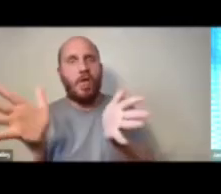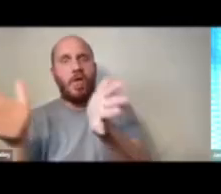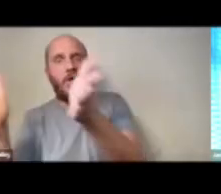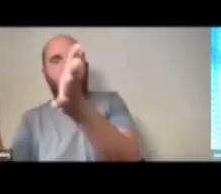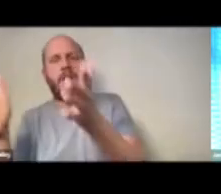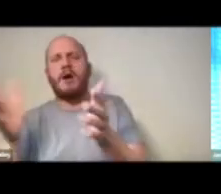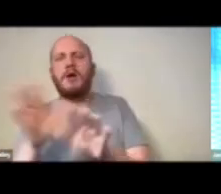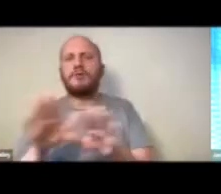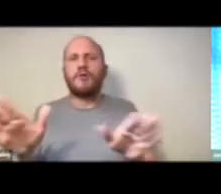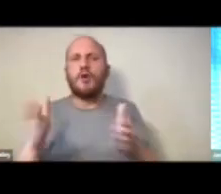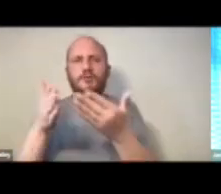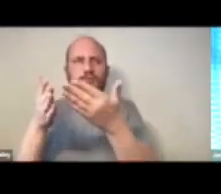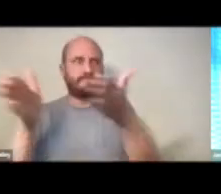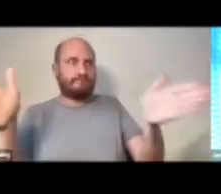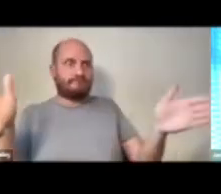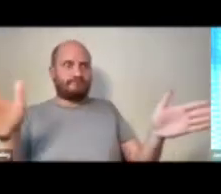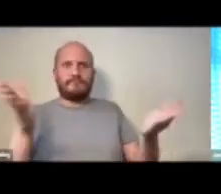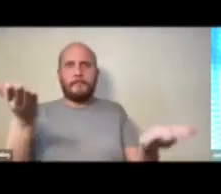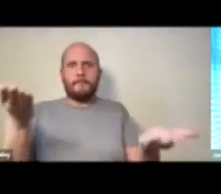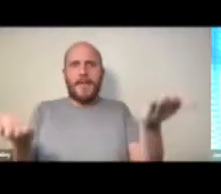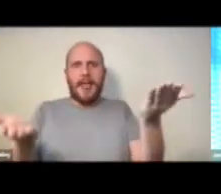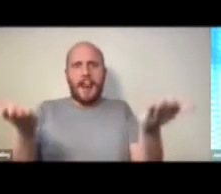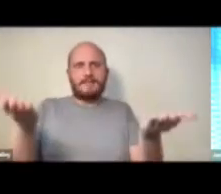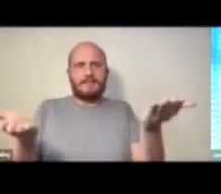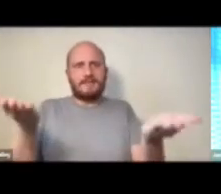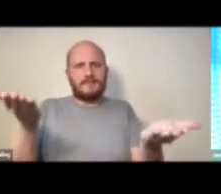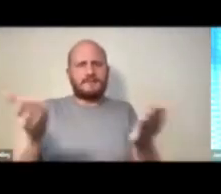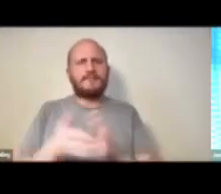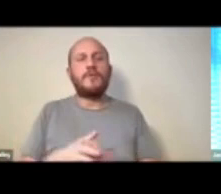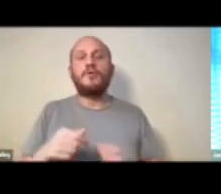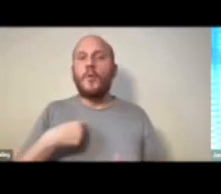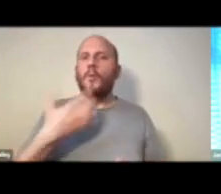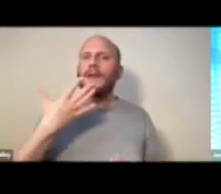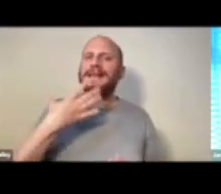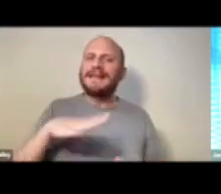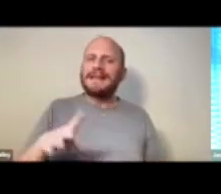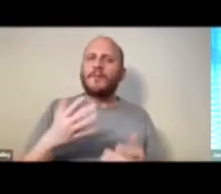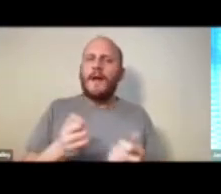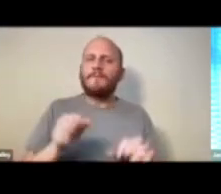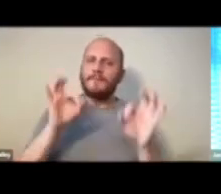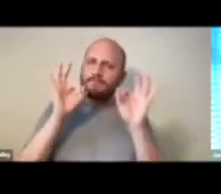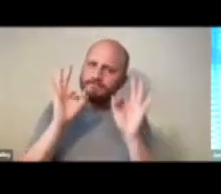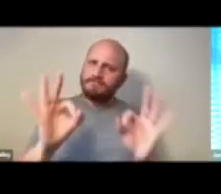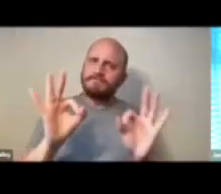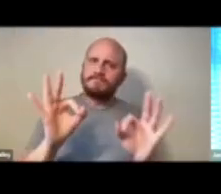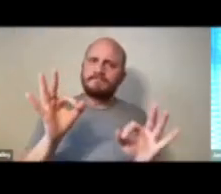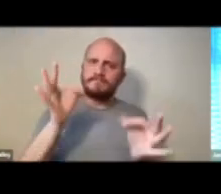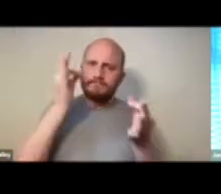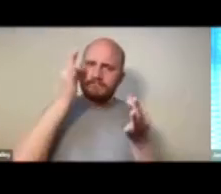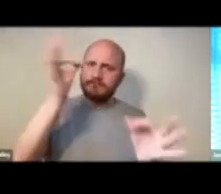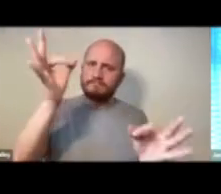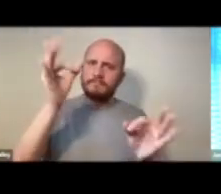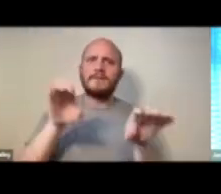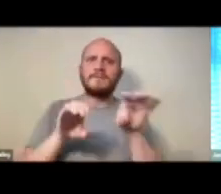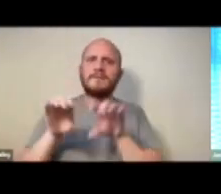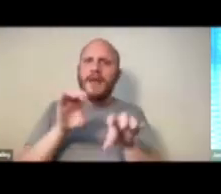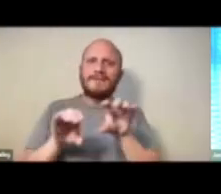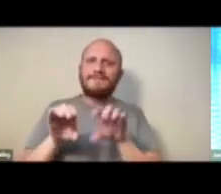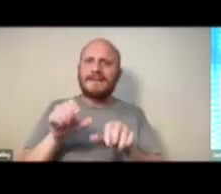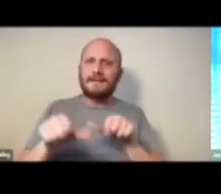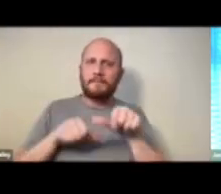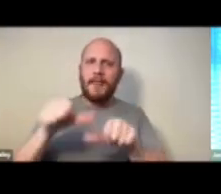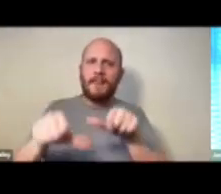So we need a randomized approach, a scientific method. The usual way that we do this is a counting